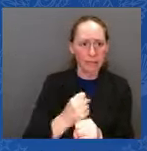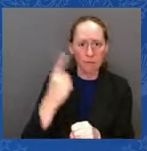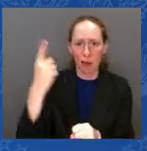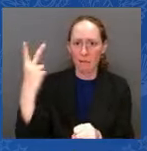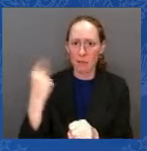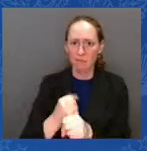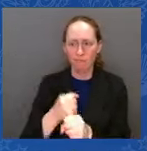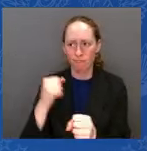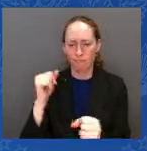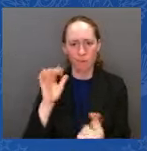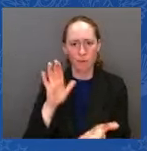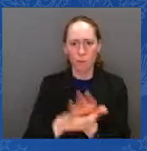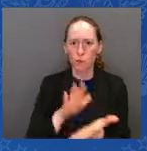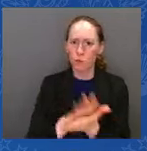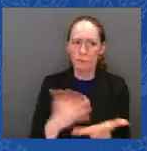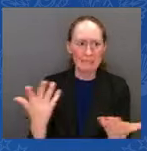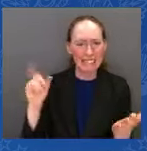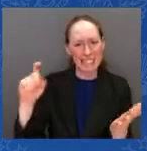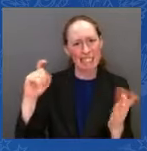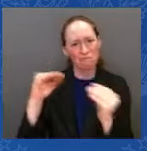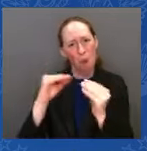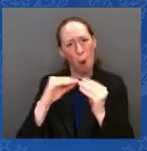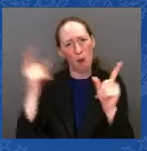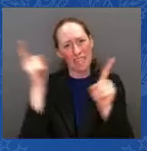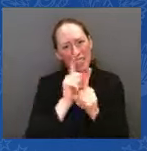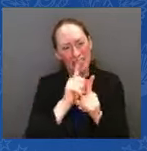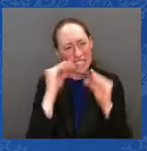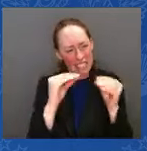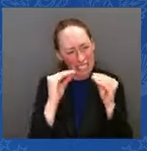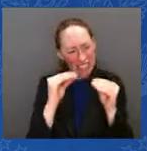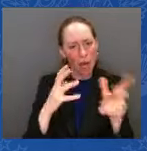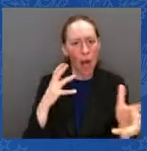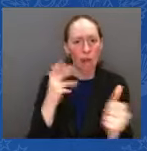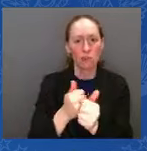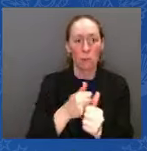more teachers. And by the way,